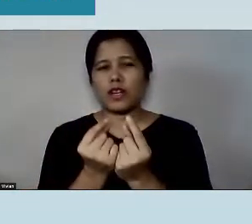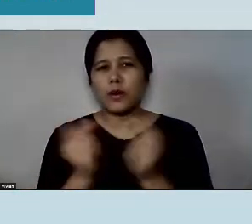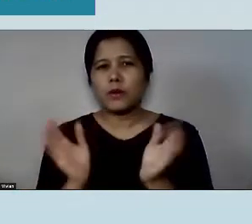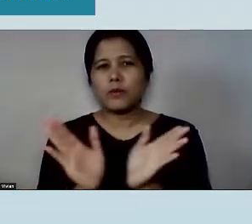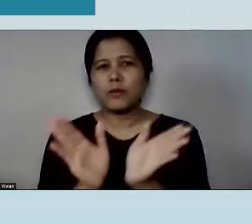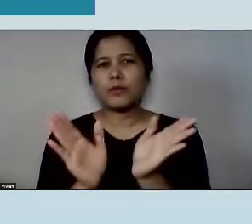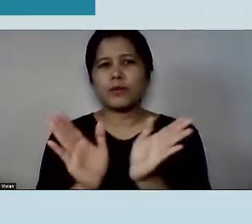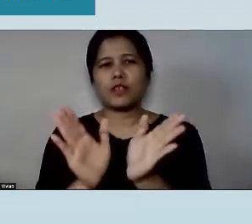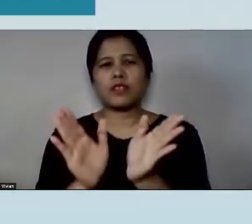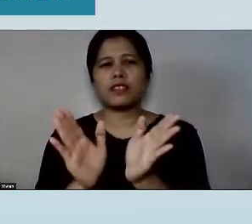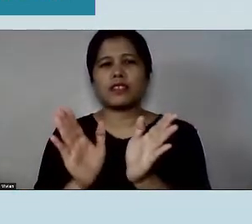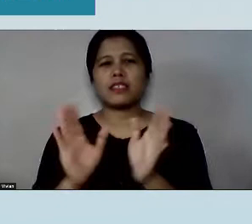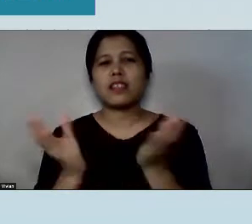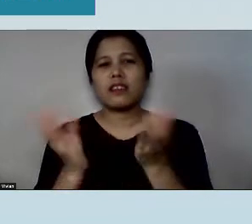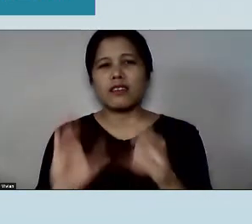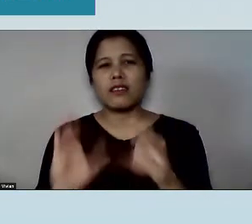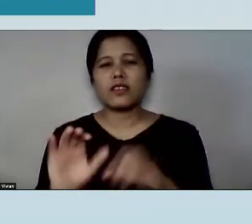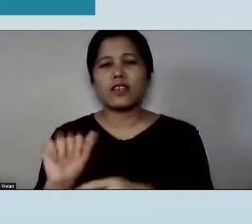ADHD.